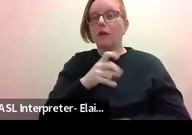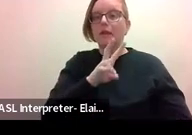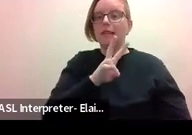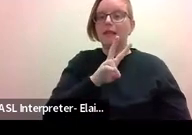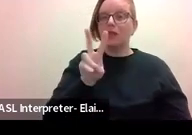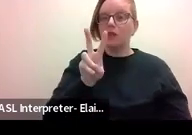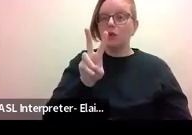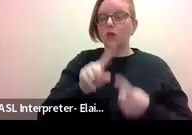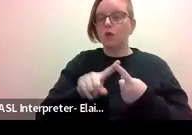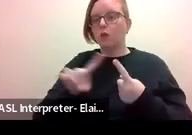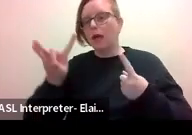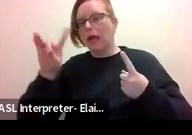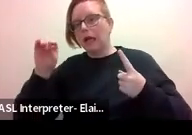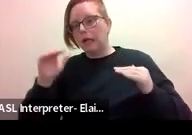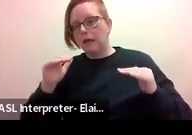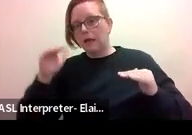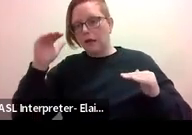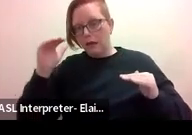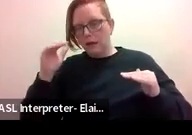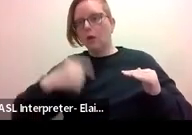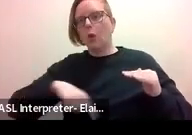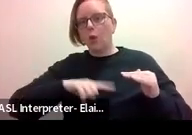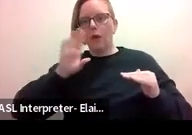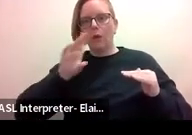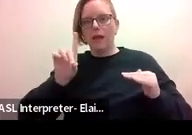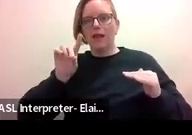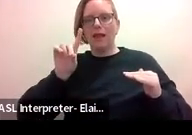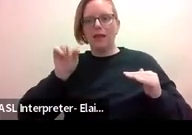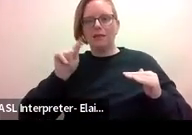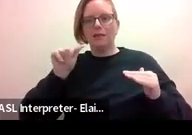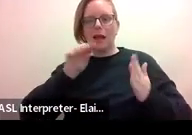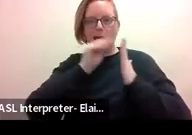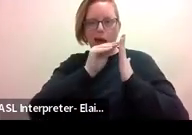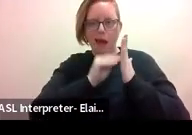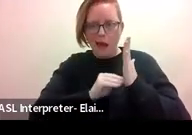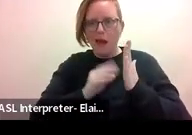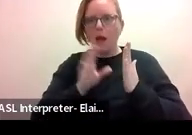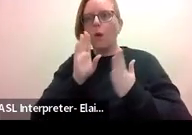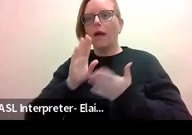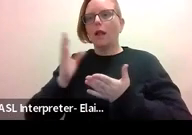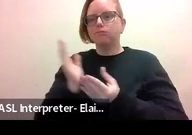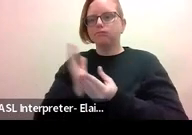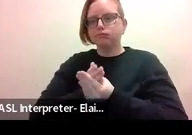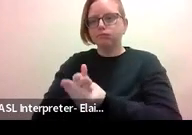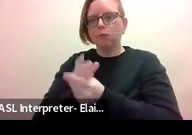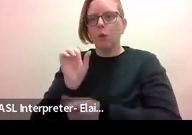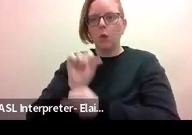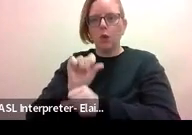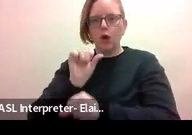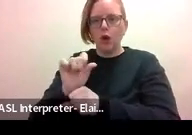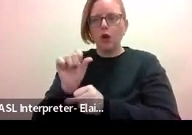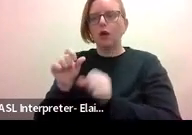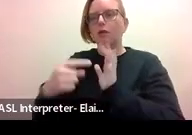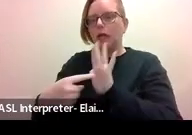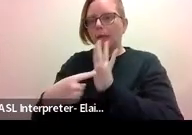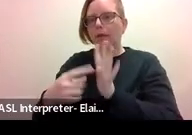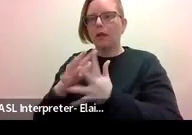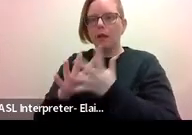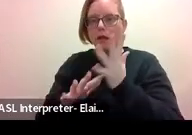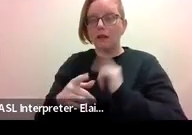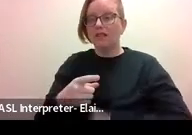data collection, Woodcock Johnson, and work samples. Oh my goodness, so much going on here.